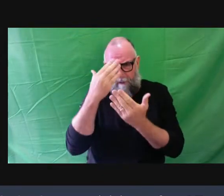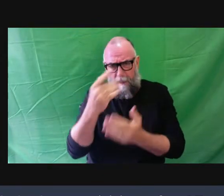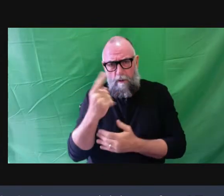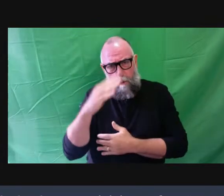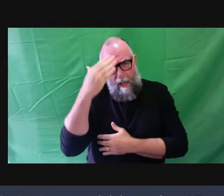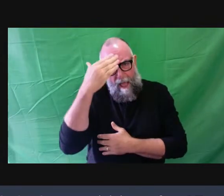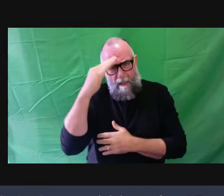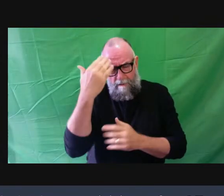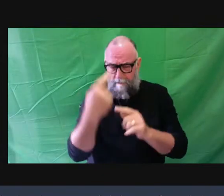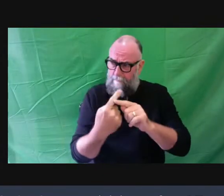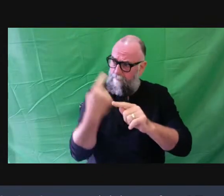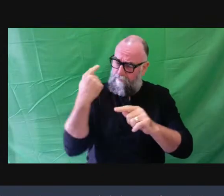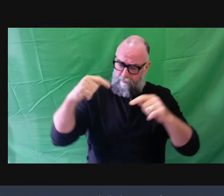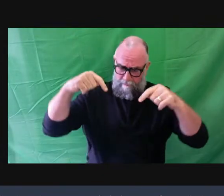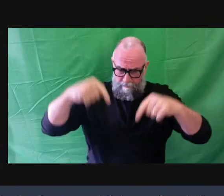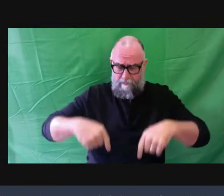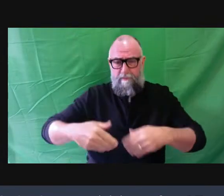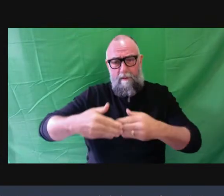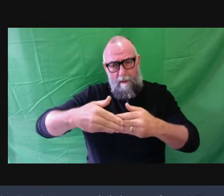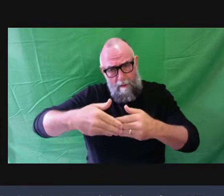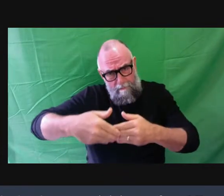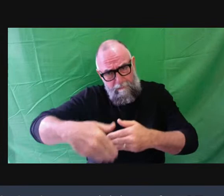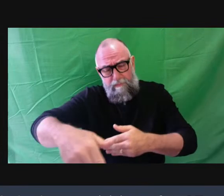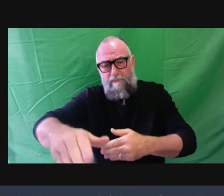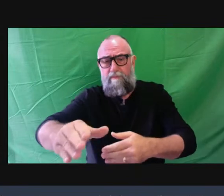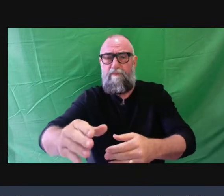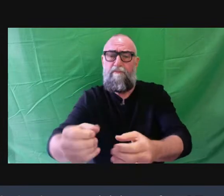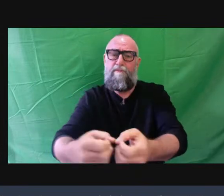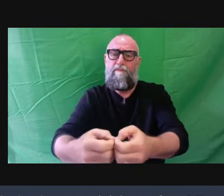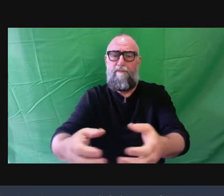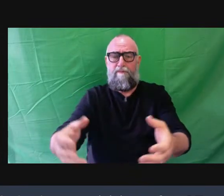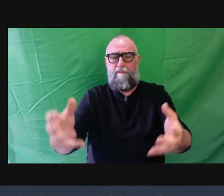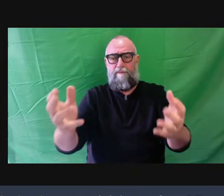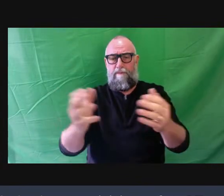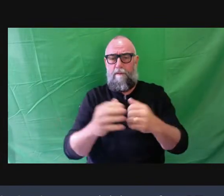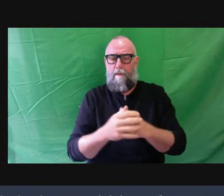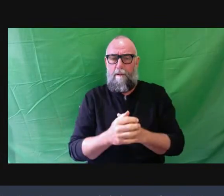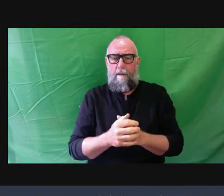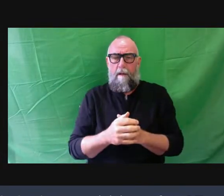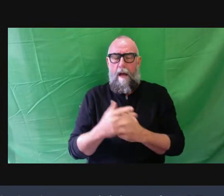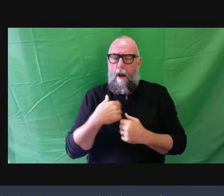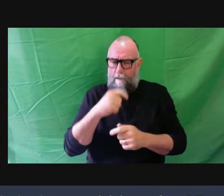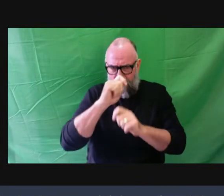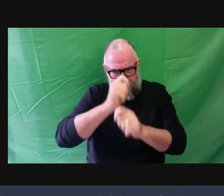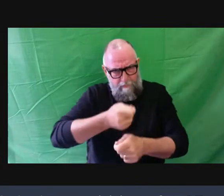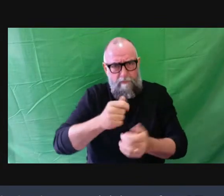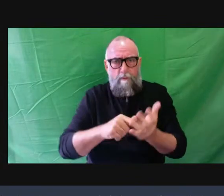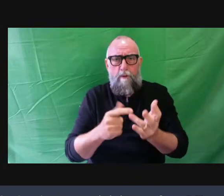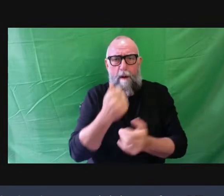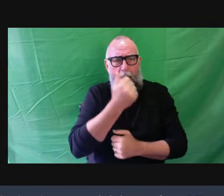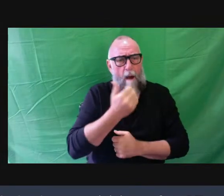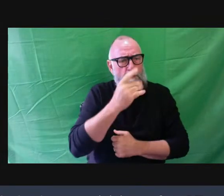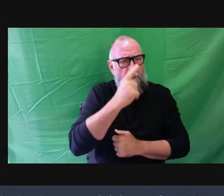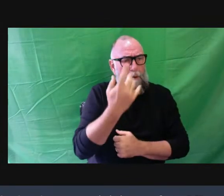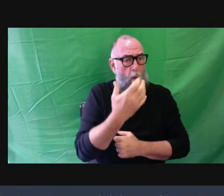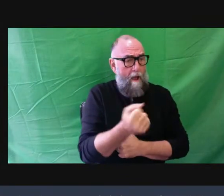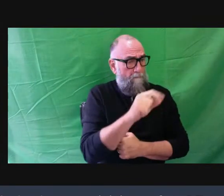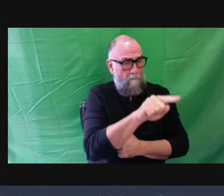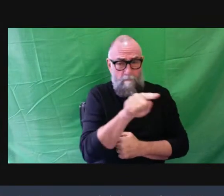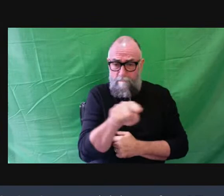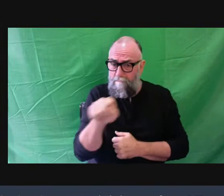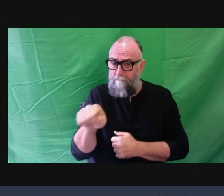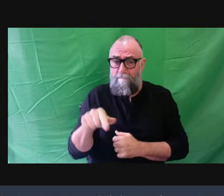acknowledge other Indigenous peoples joining us here today. I'd like to also acknowledge that the State Member for Newcastle,